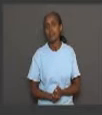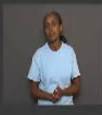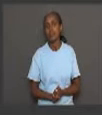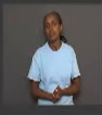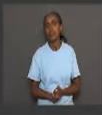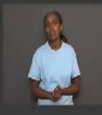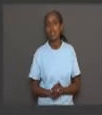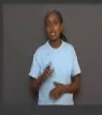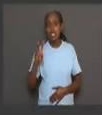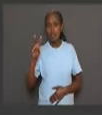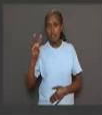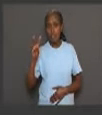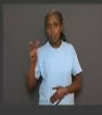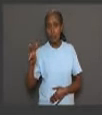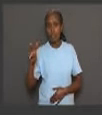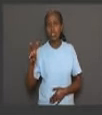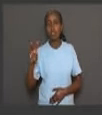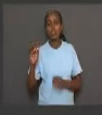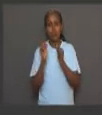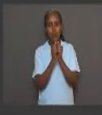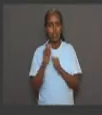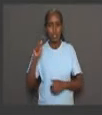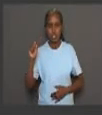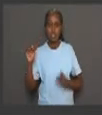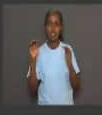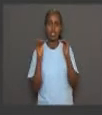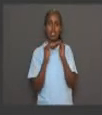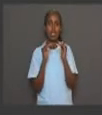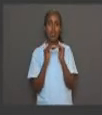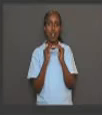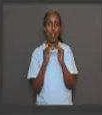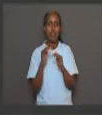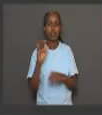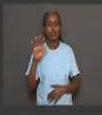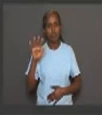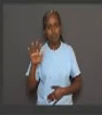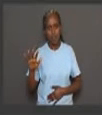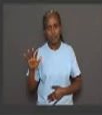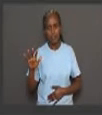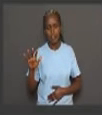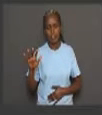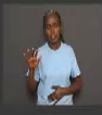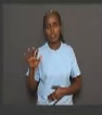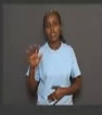The velocity with t equal to 5 is